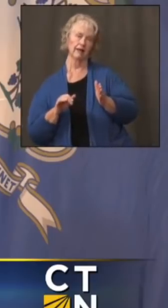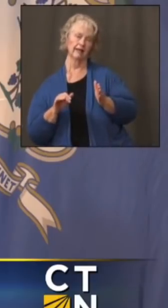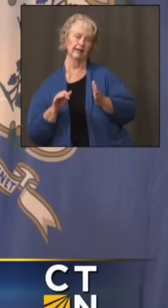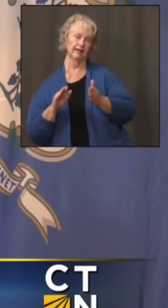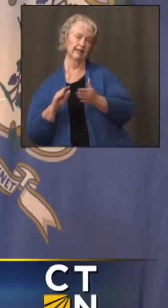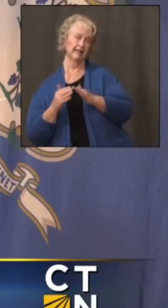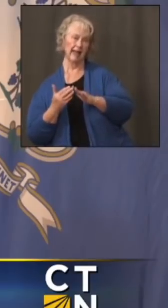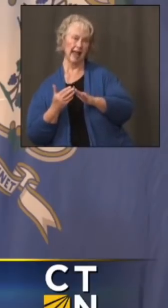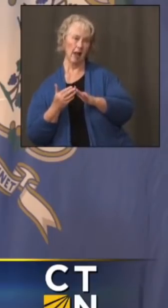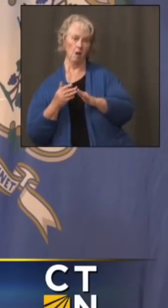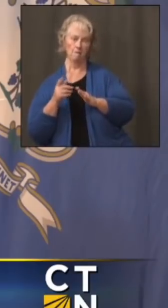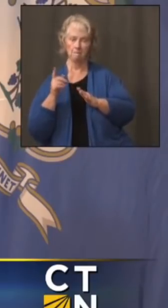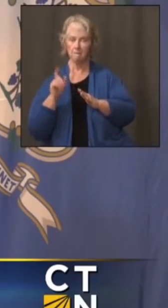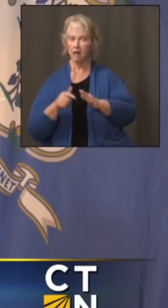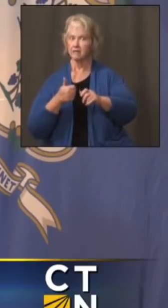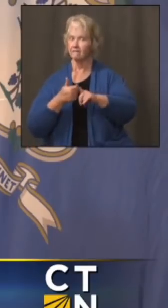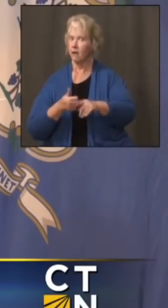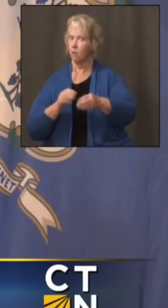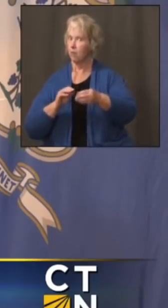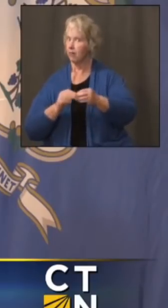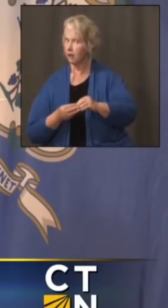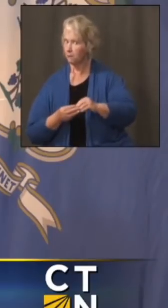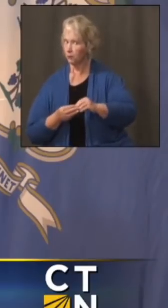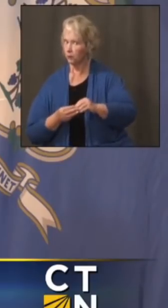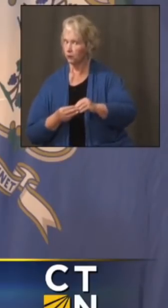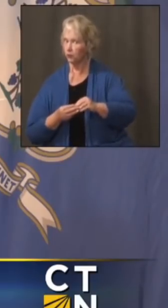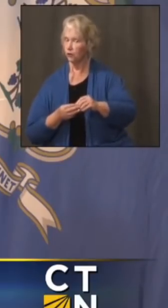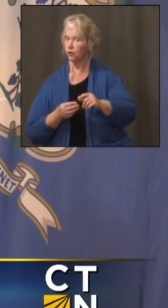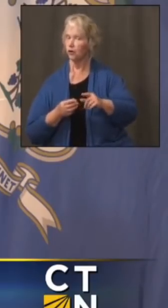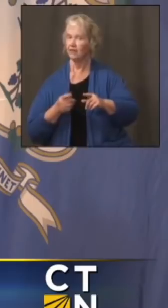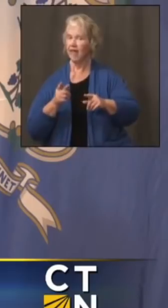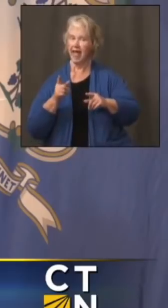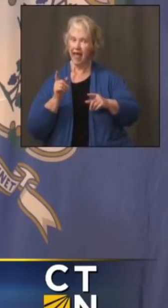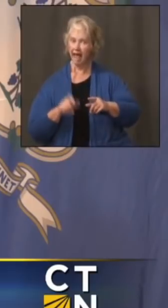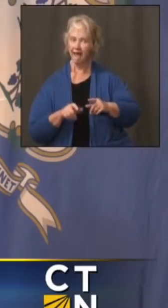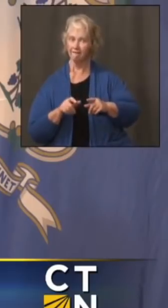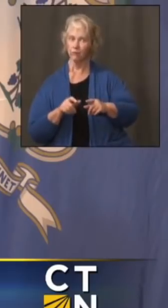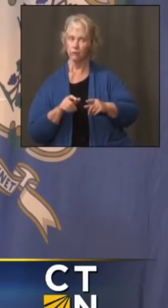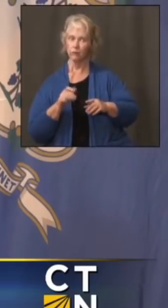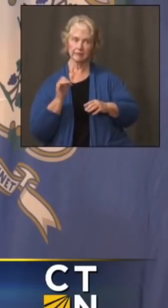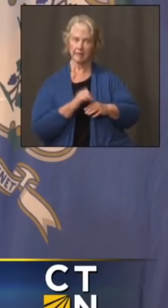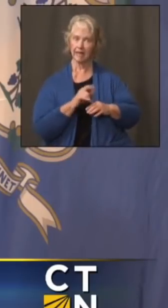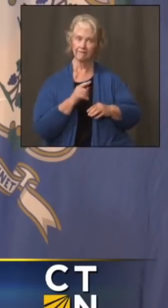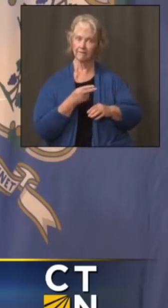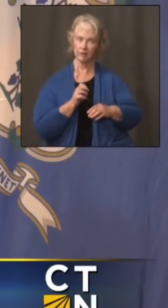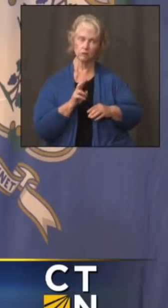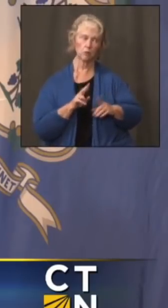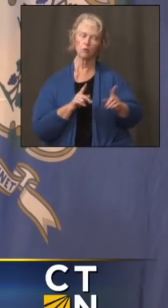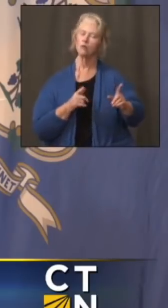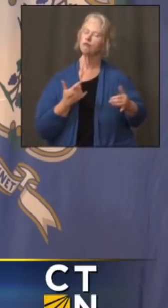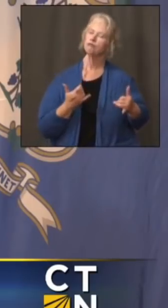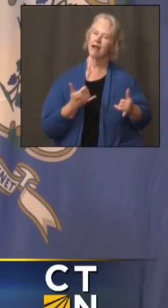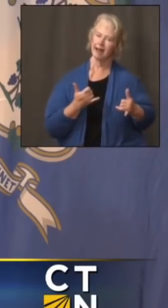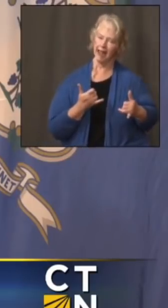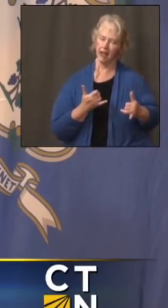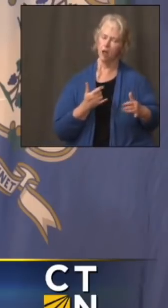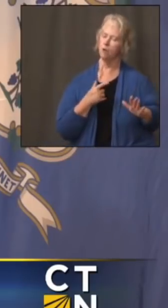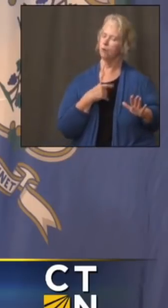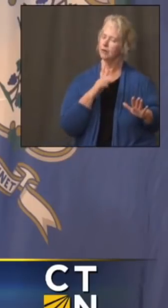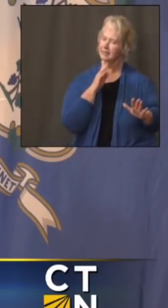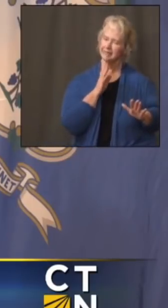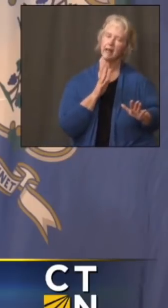those thresholds that you've already laid out, that they have to remain at phase 2. Is that correct? Right now we're talking about just